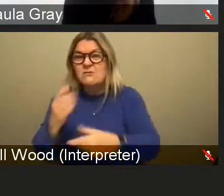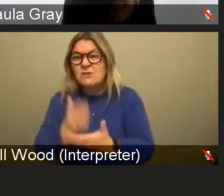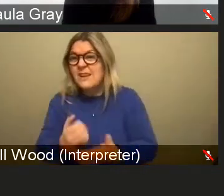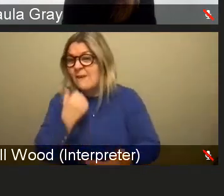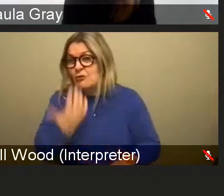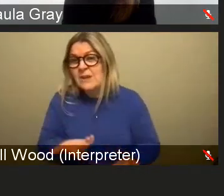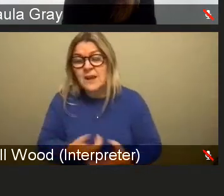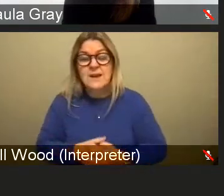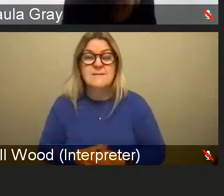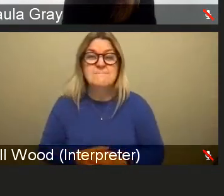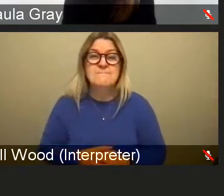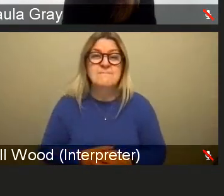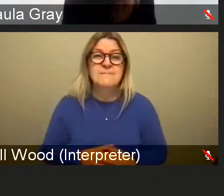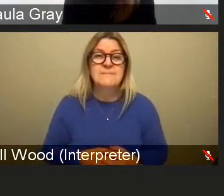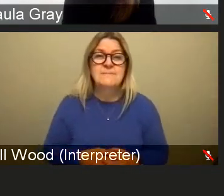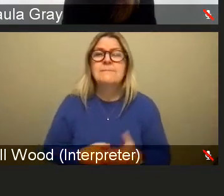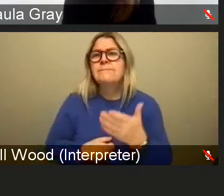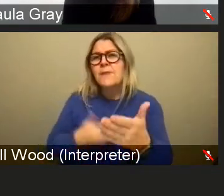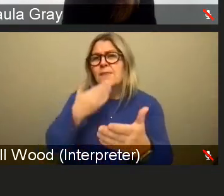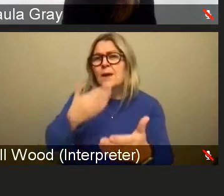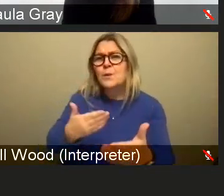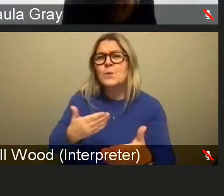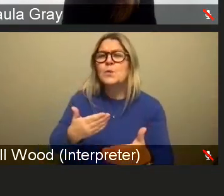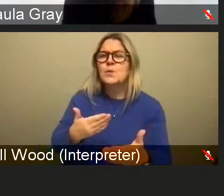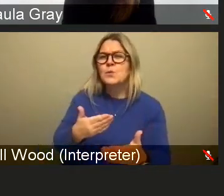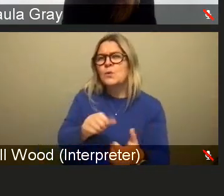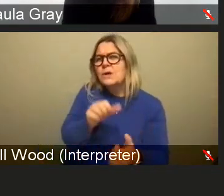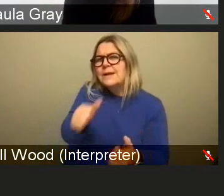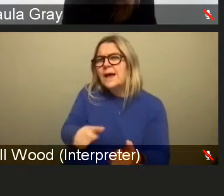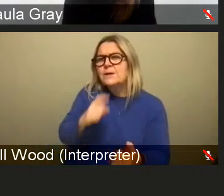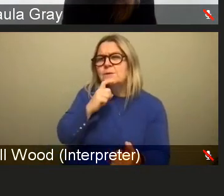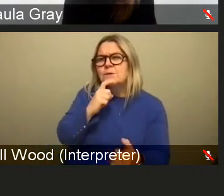Excellent, thank you. Gary, can I come to you next